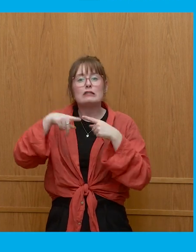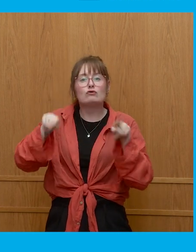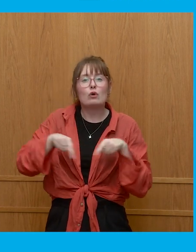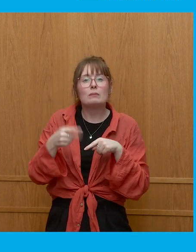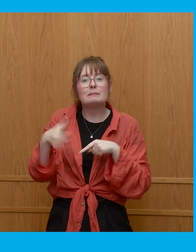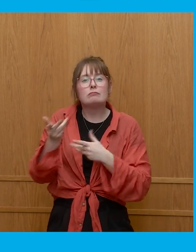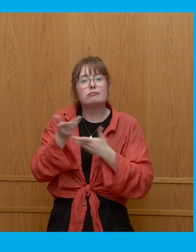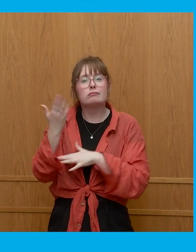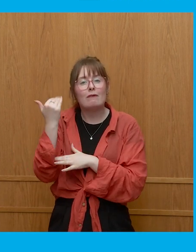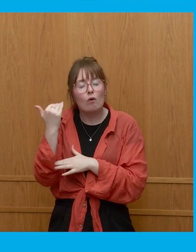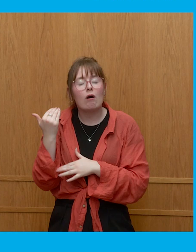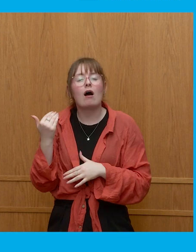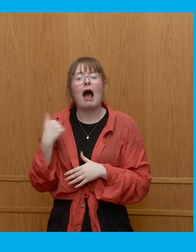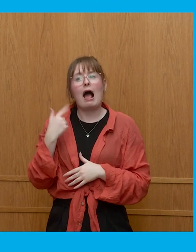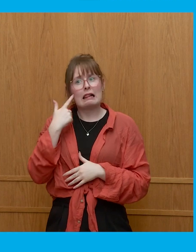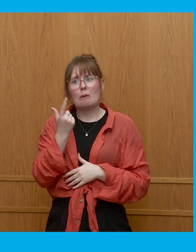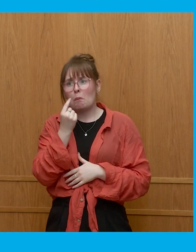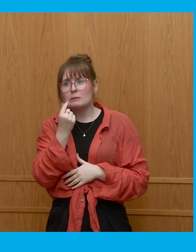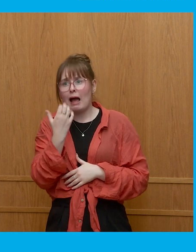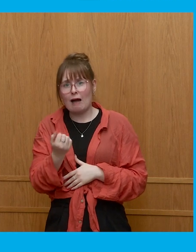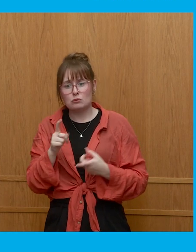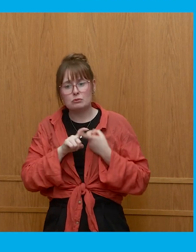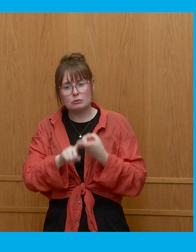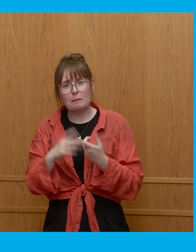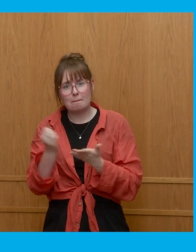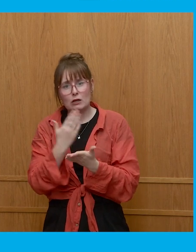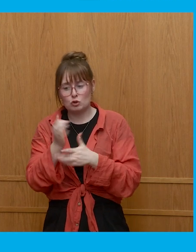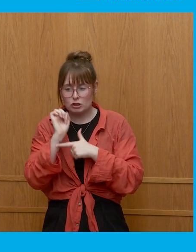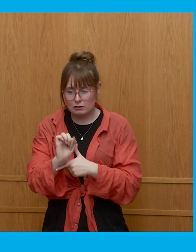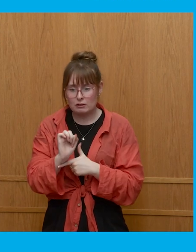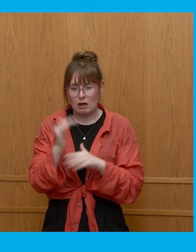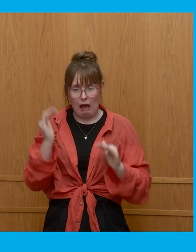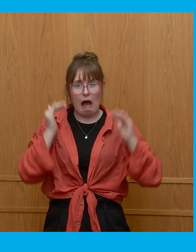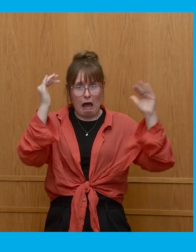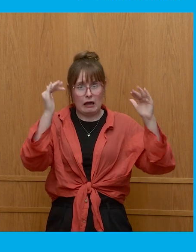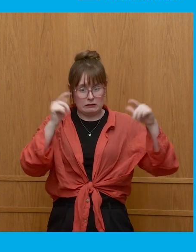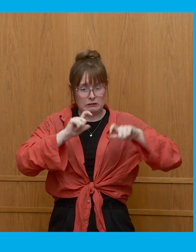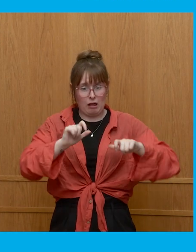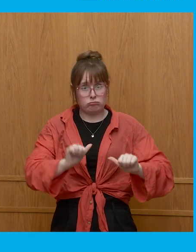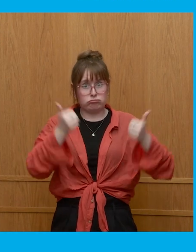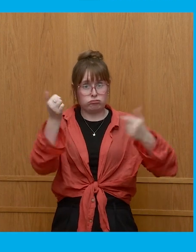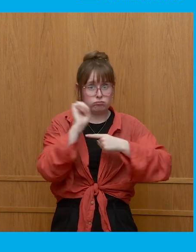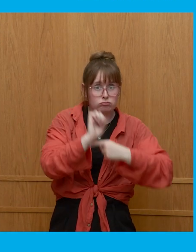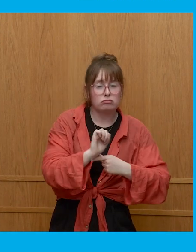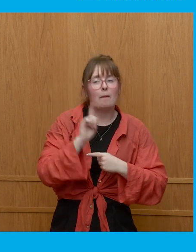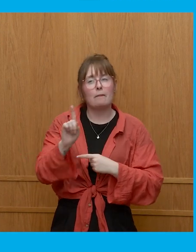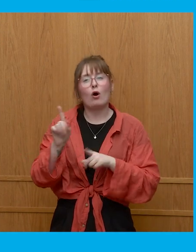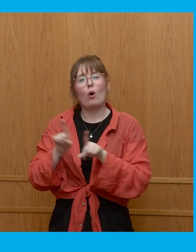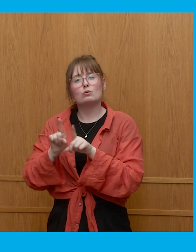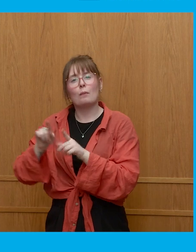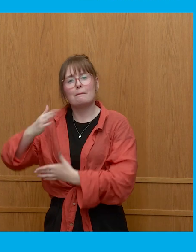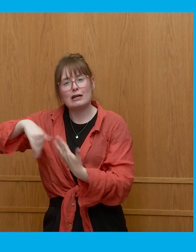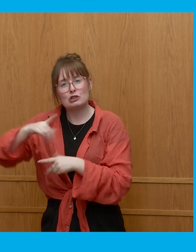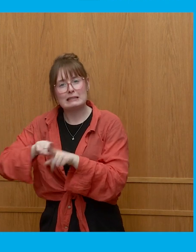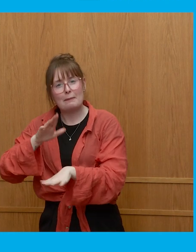is this possibility of maintaining the security and mixing, which is one of the main points.